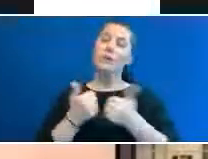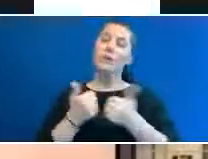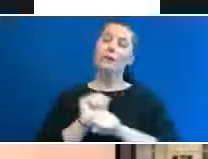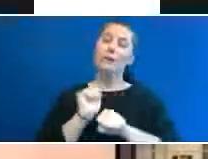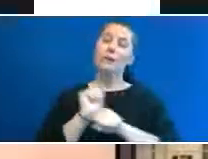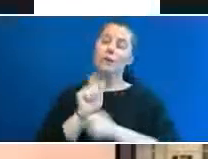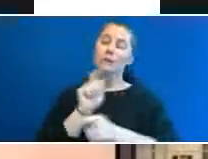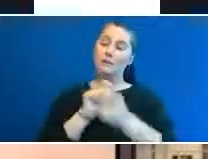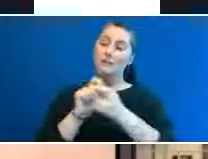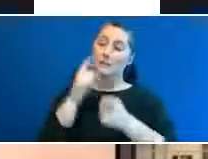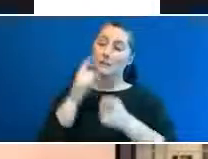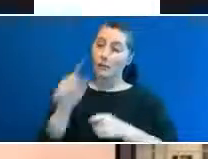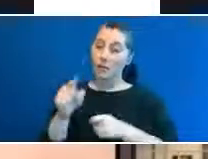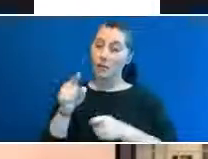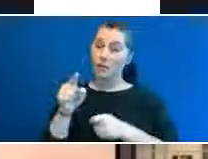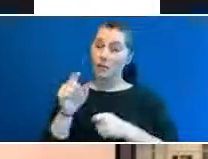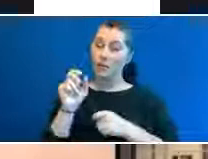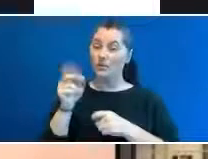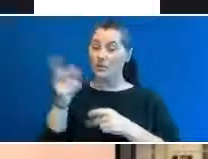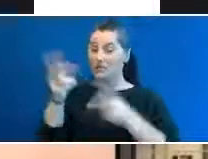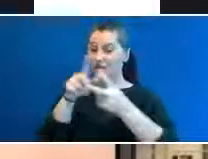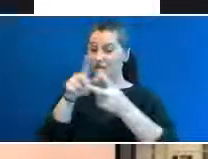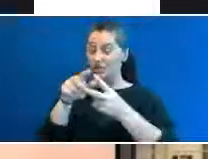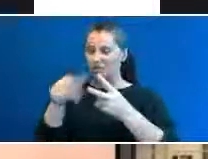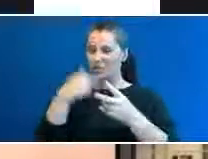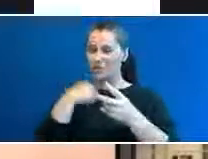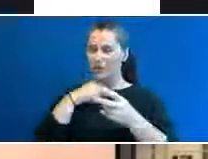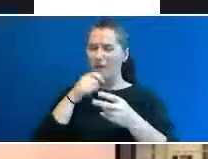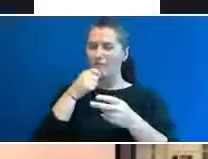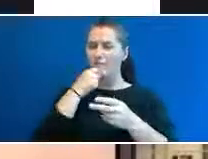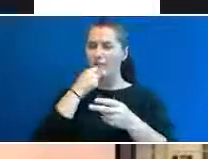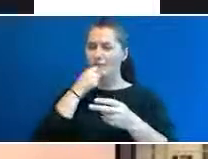you. Do either of you have your microphone on?